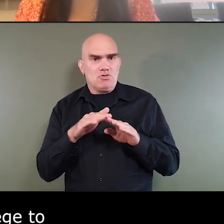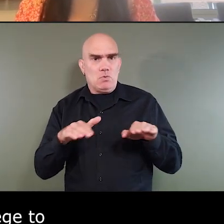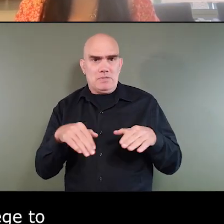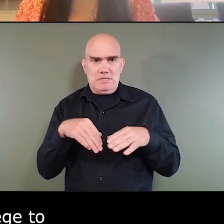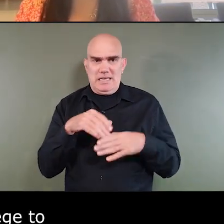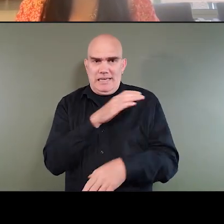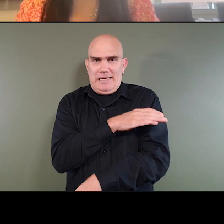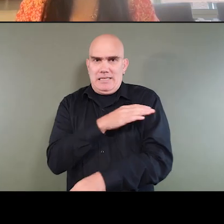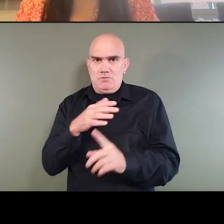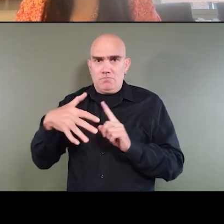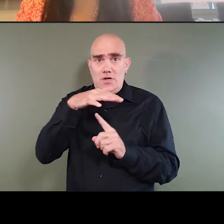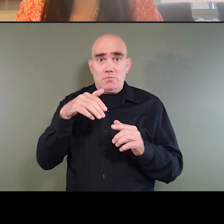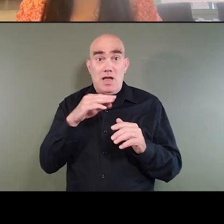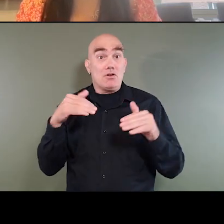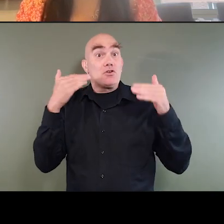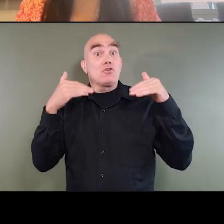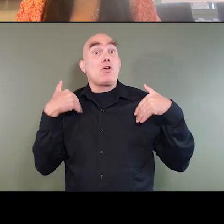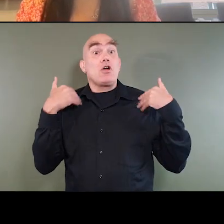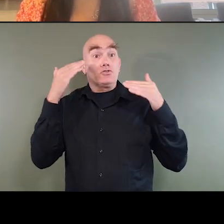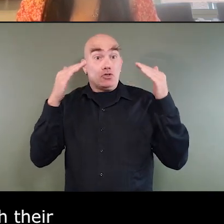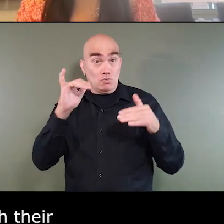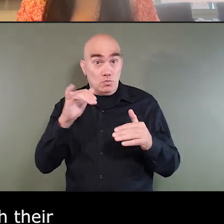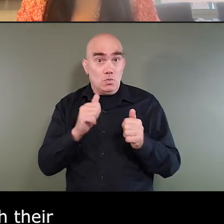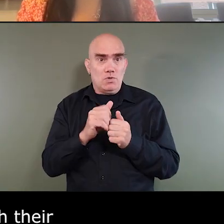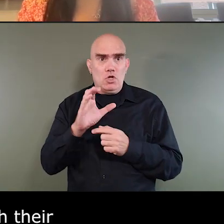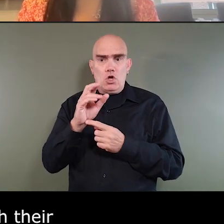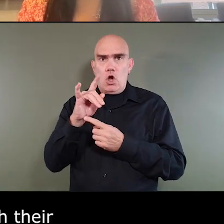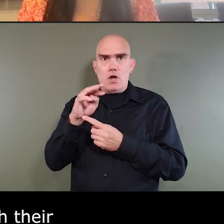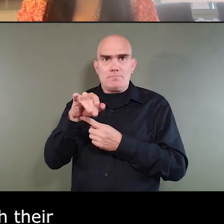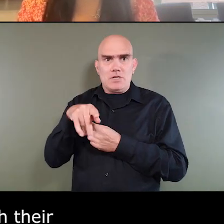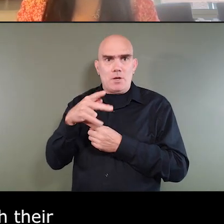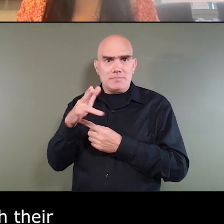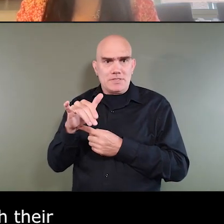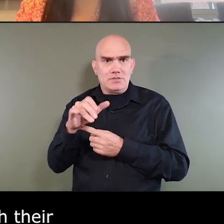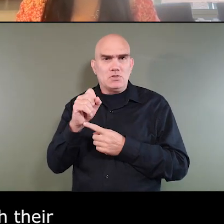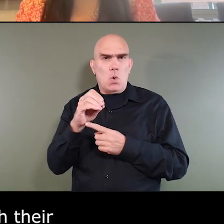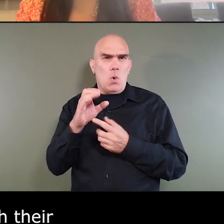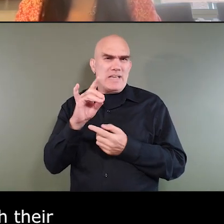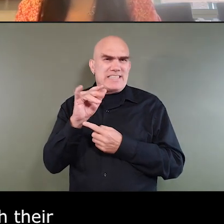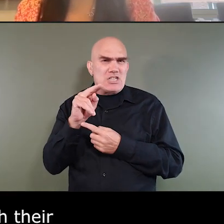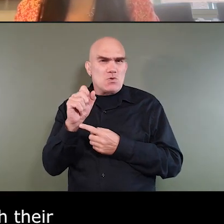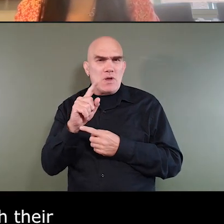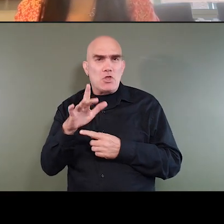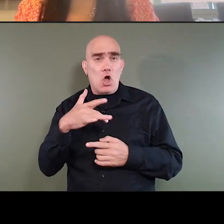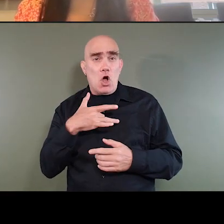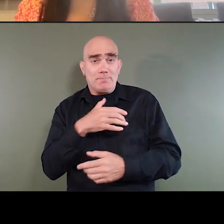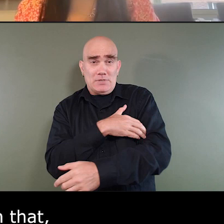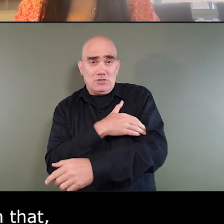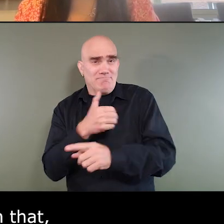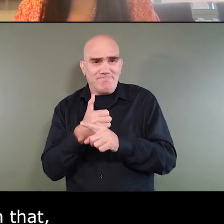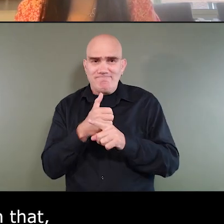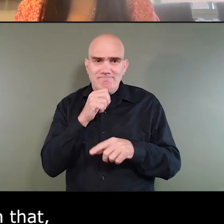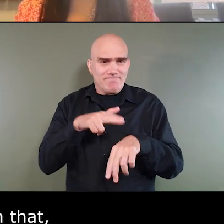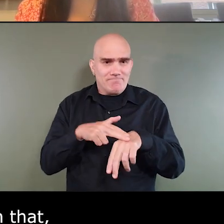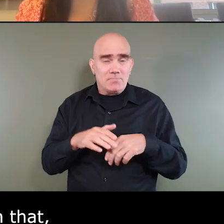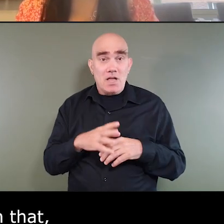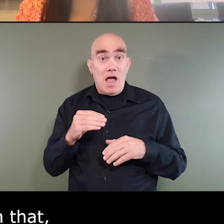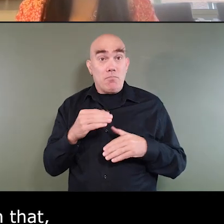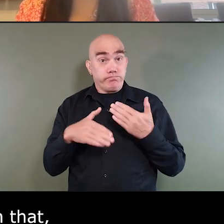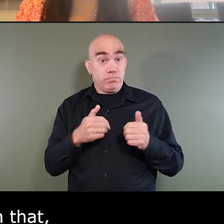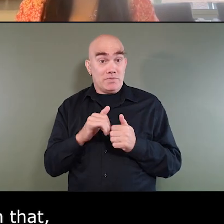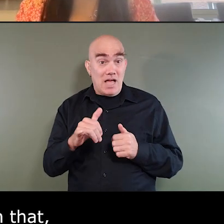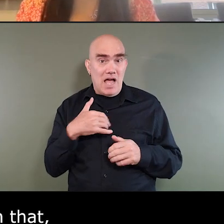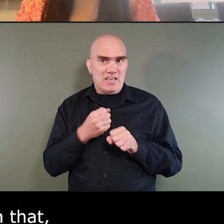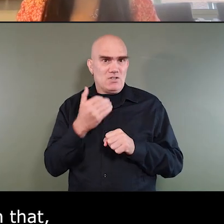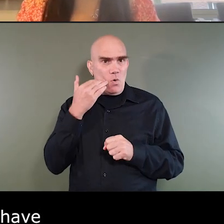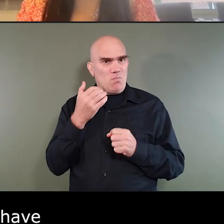with children and young adults who have cardiomyopathy, so conditions in which their heart muscle is abnormal. And going along with that, I